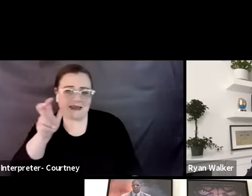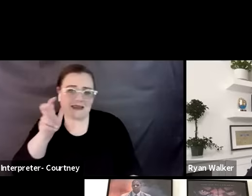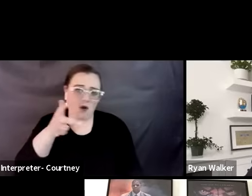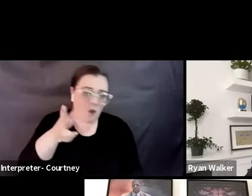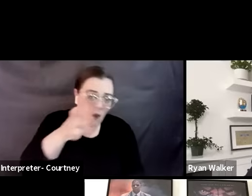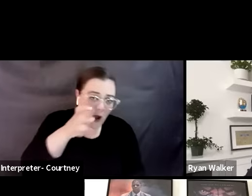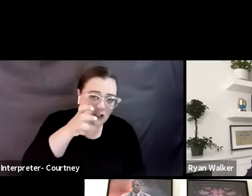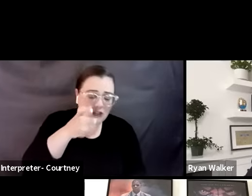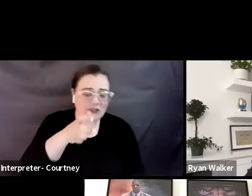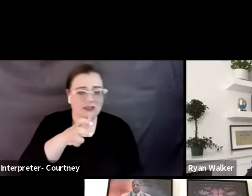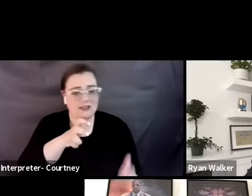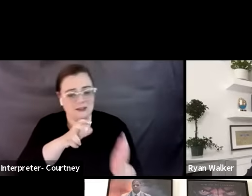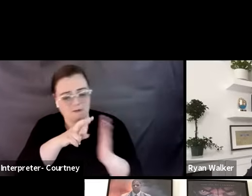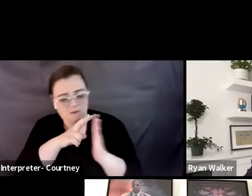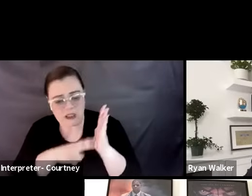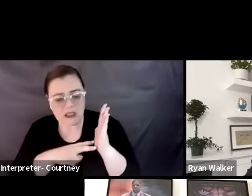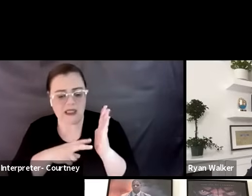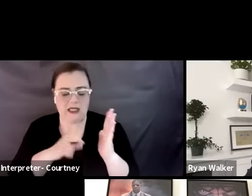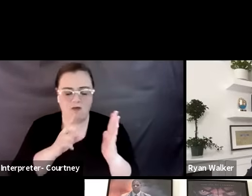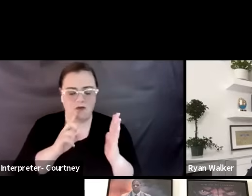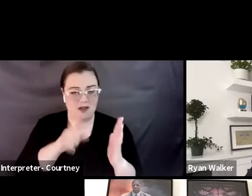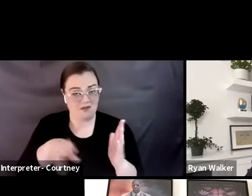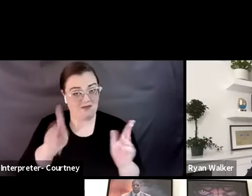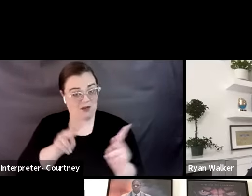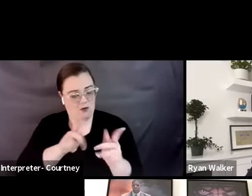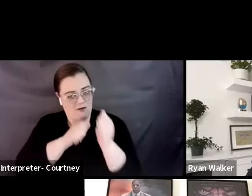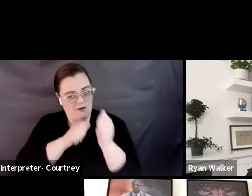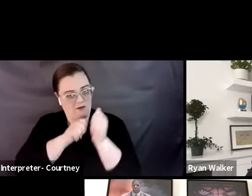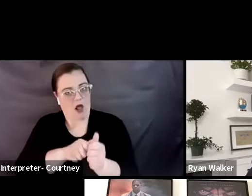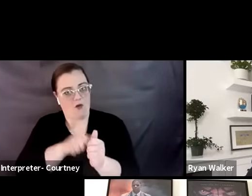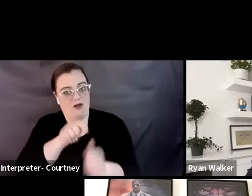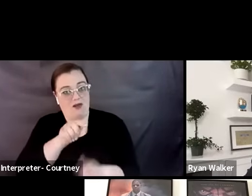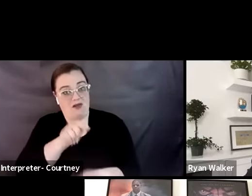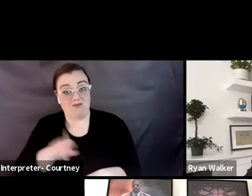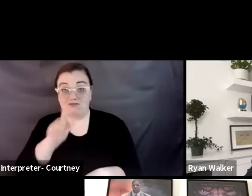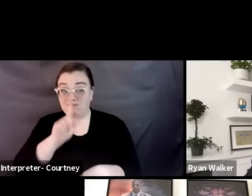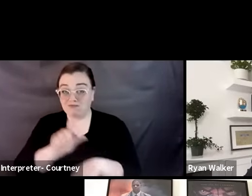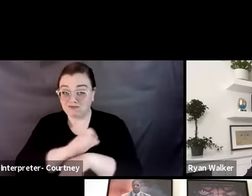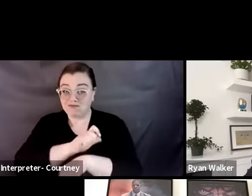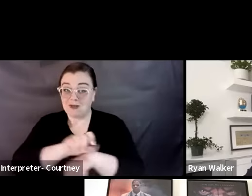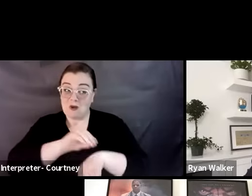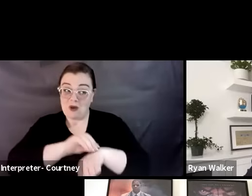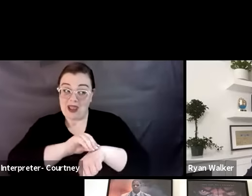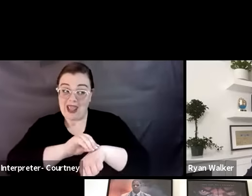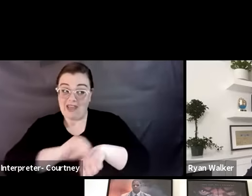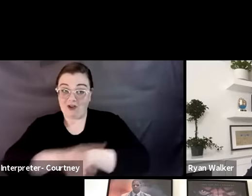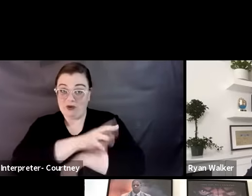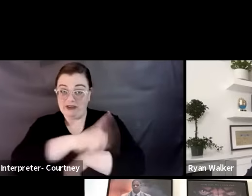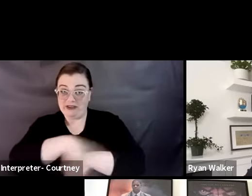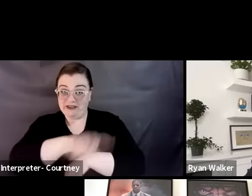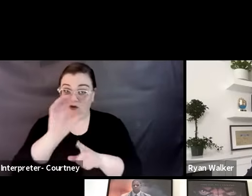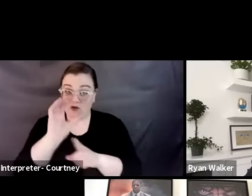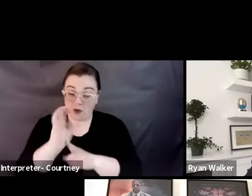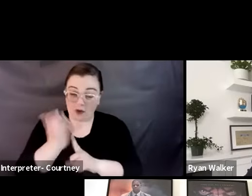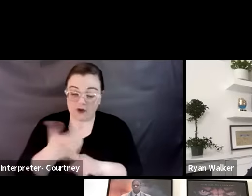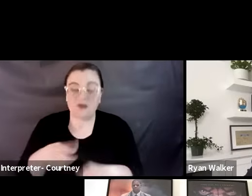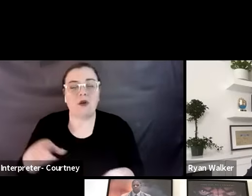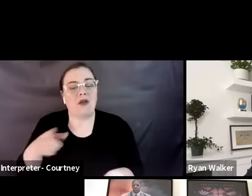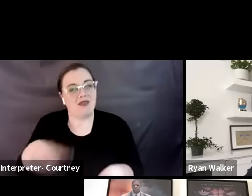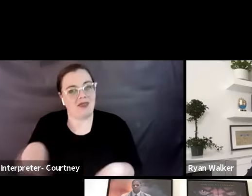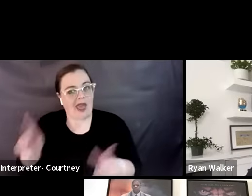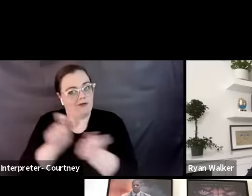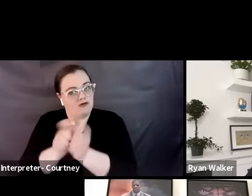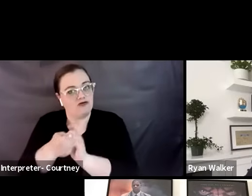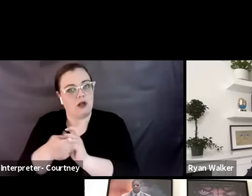know, emulating. I mean, these are the people that are really influencing our culture, right? And so they've rewritten their own rules